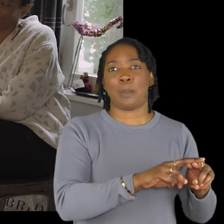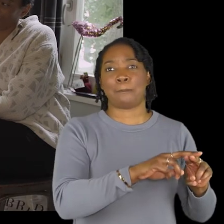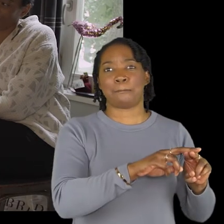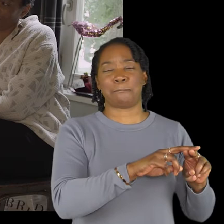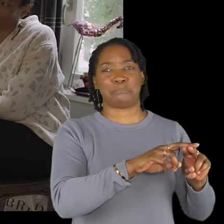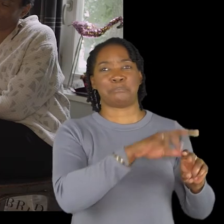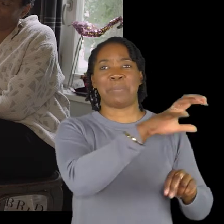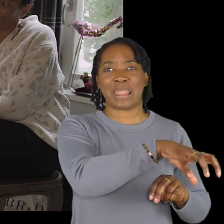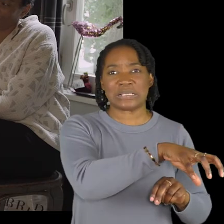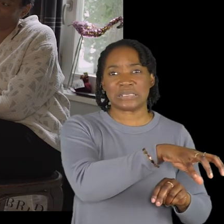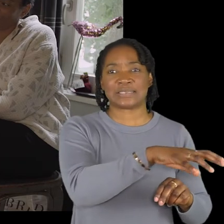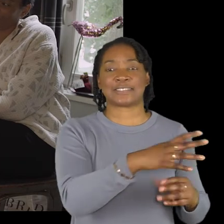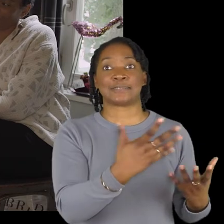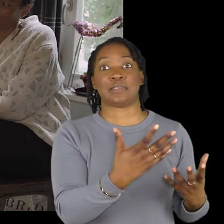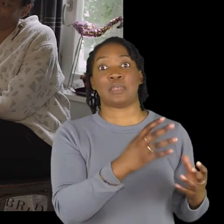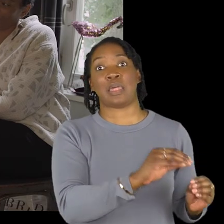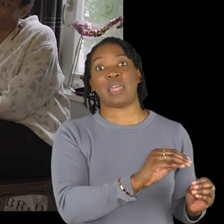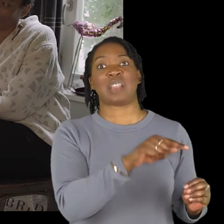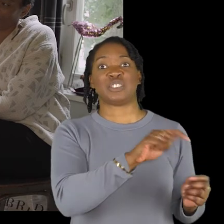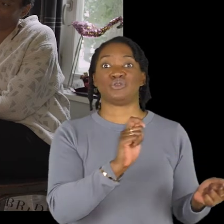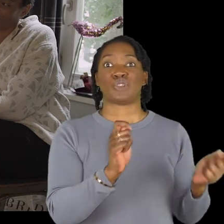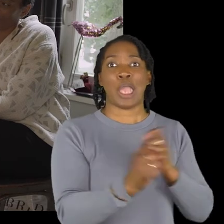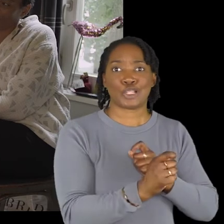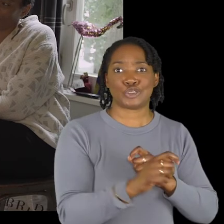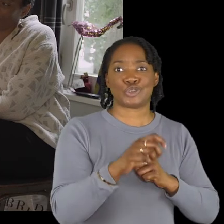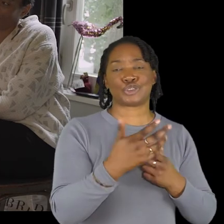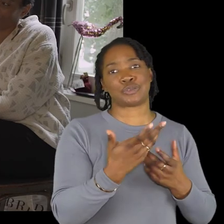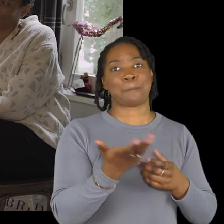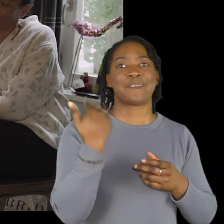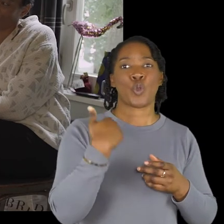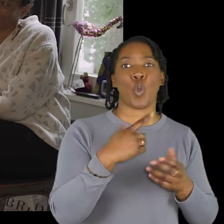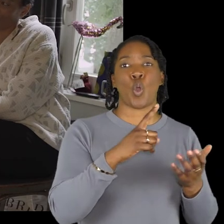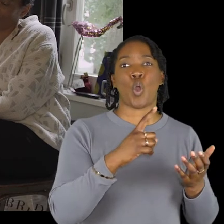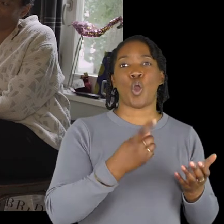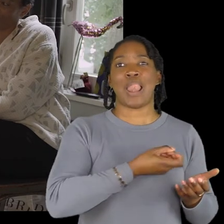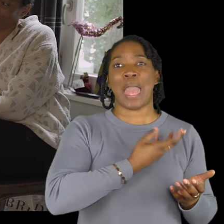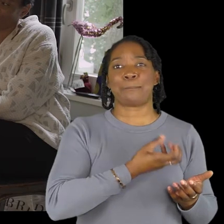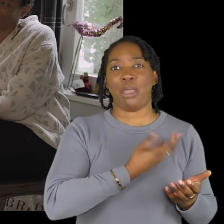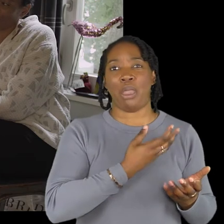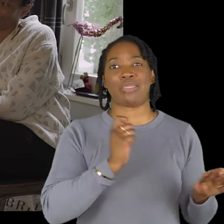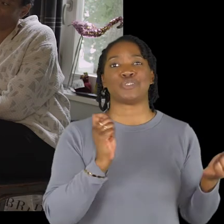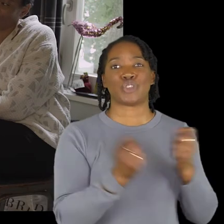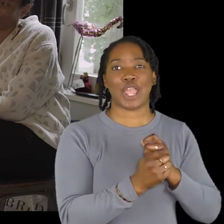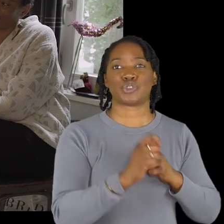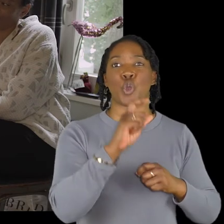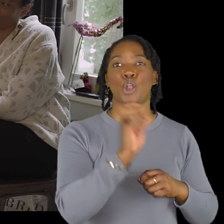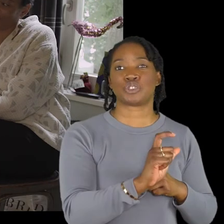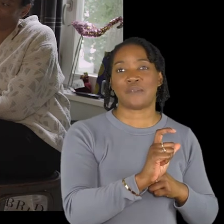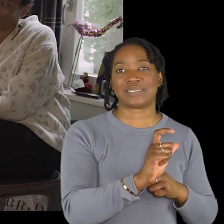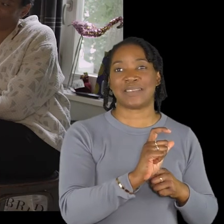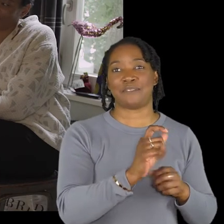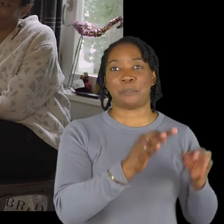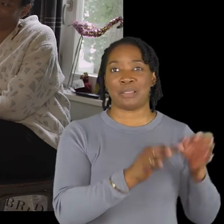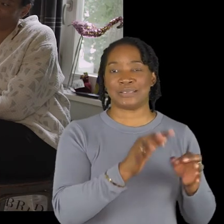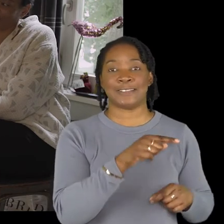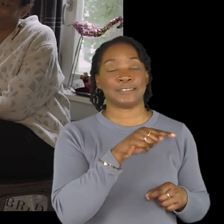Fulham Palace moved from Labour to Conservative, so they had no grant. And so